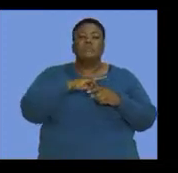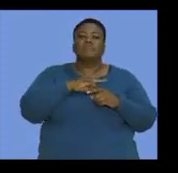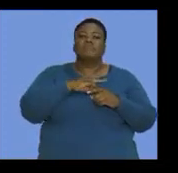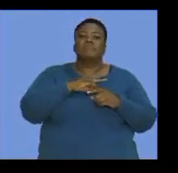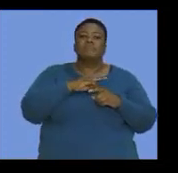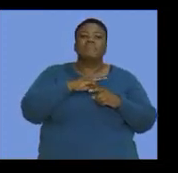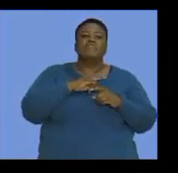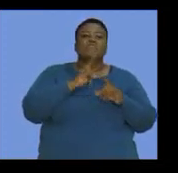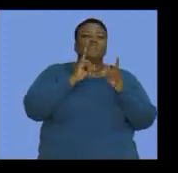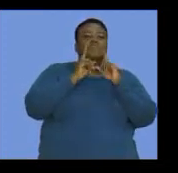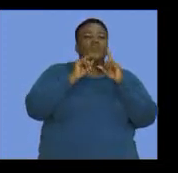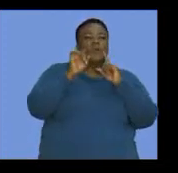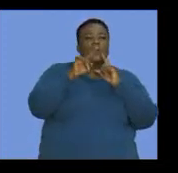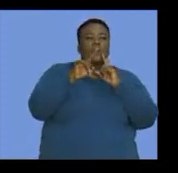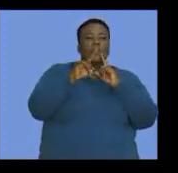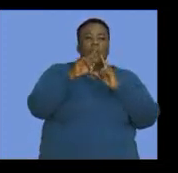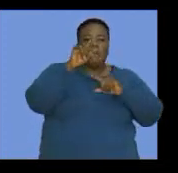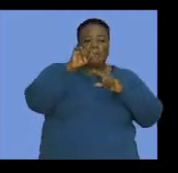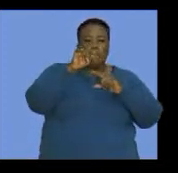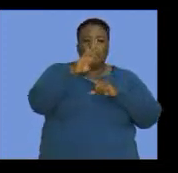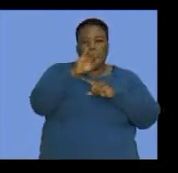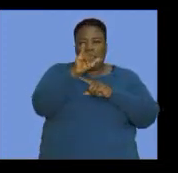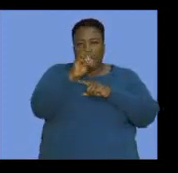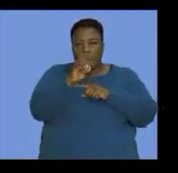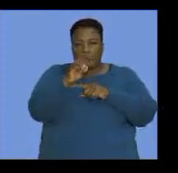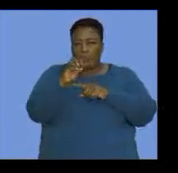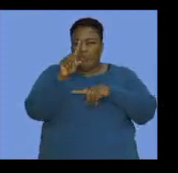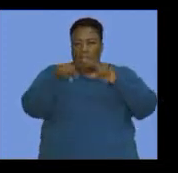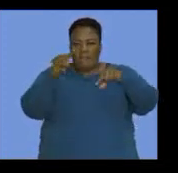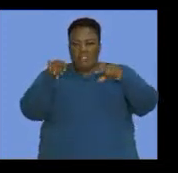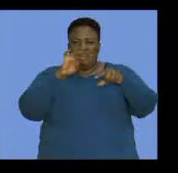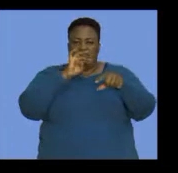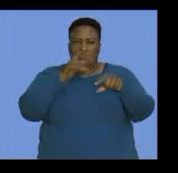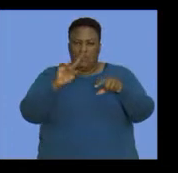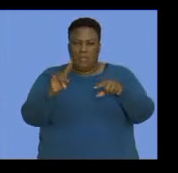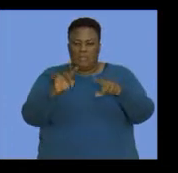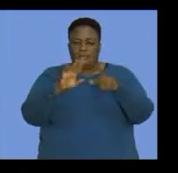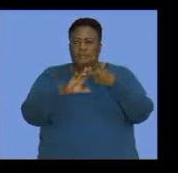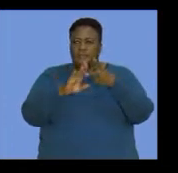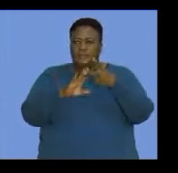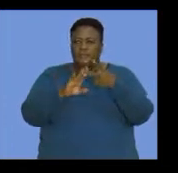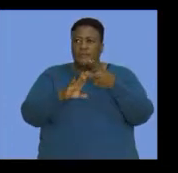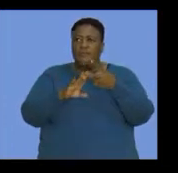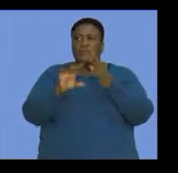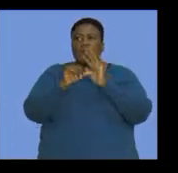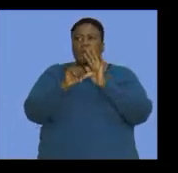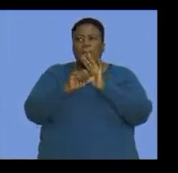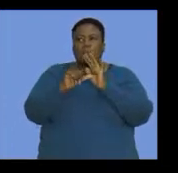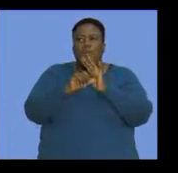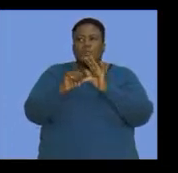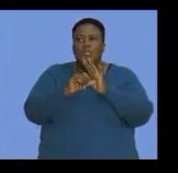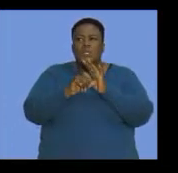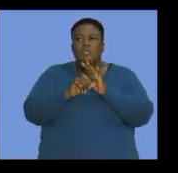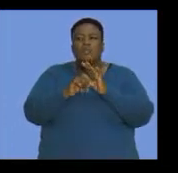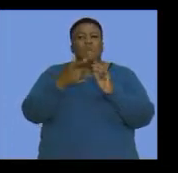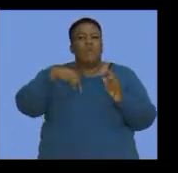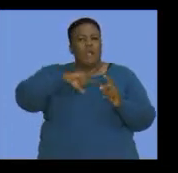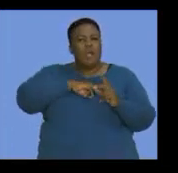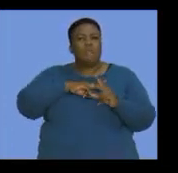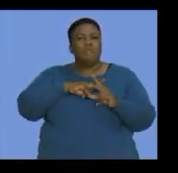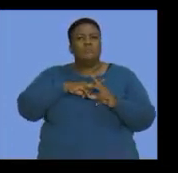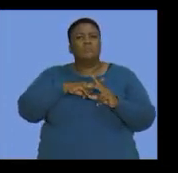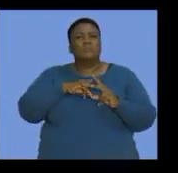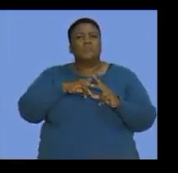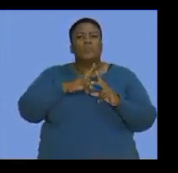at what is biodiversity. We need to discuss why it's important to us to maintain biodiversity.